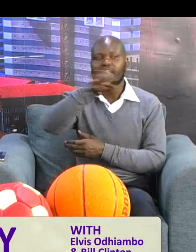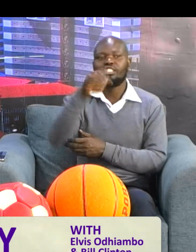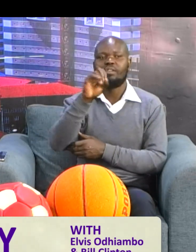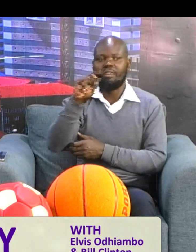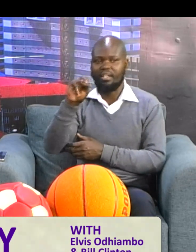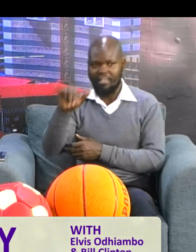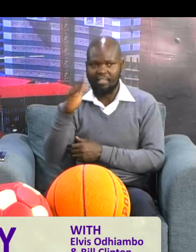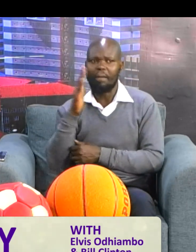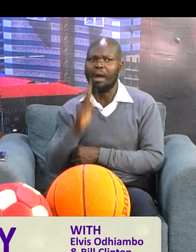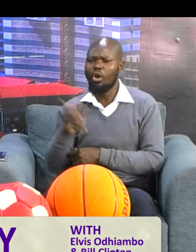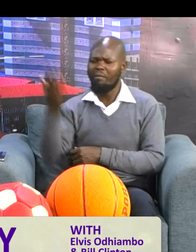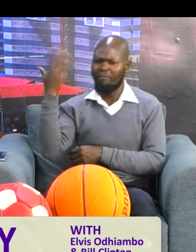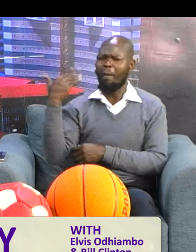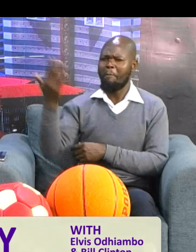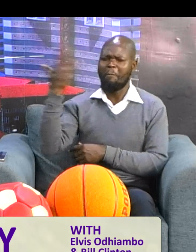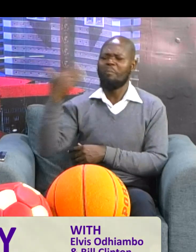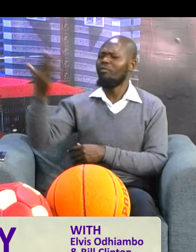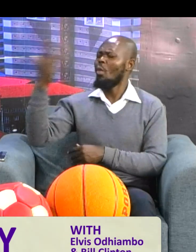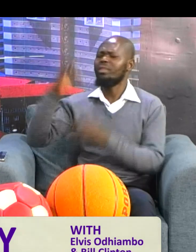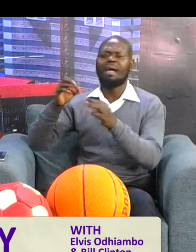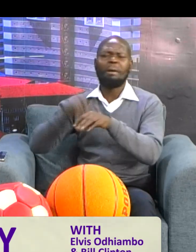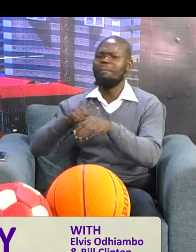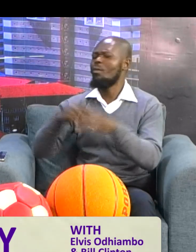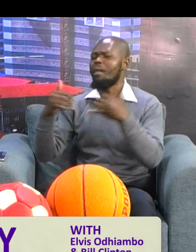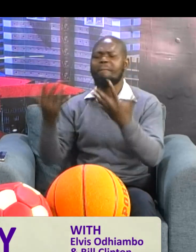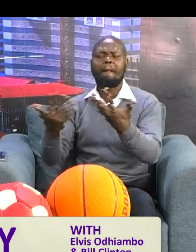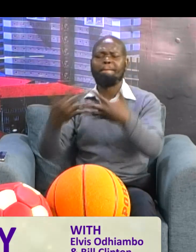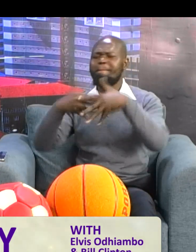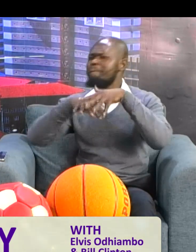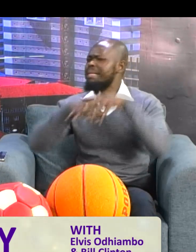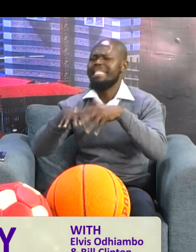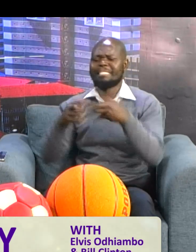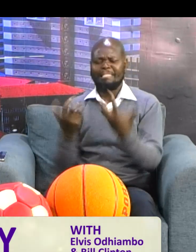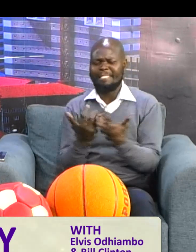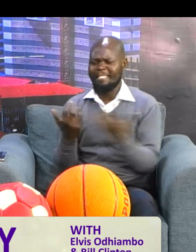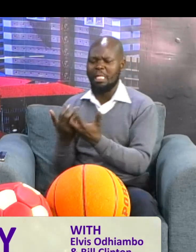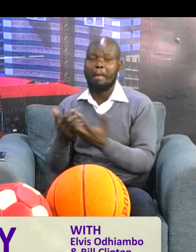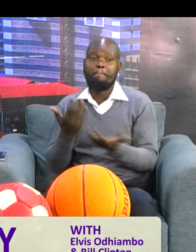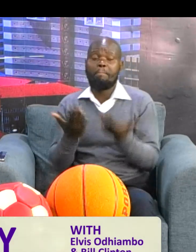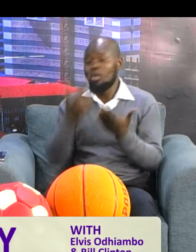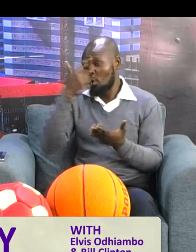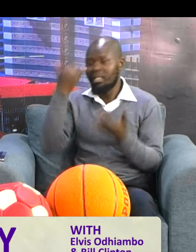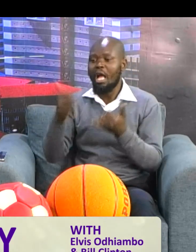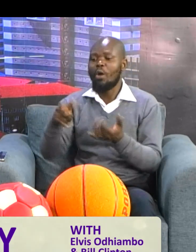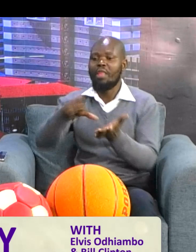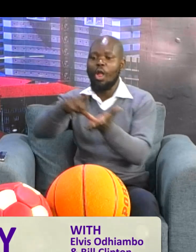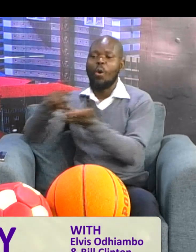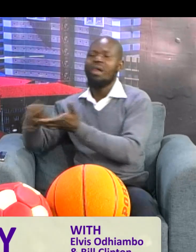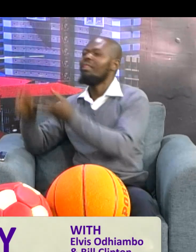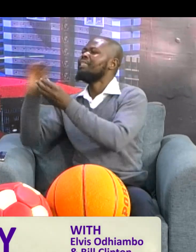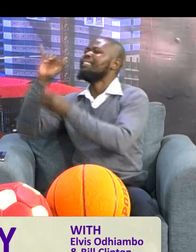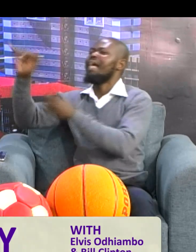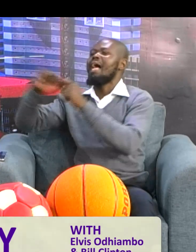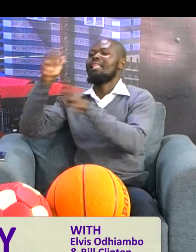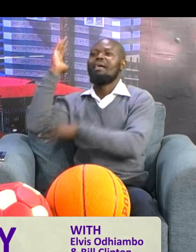Evans. Yeah, Evans, Johnny, because you see before when he was playing, he had a really good squad.